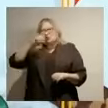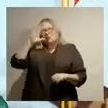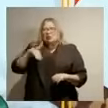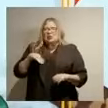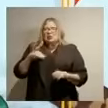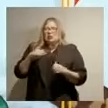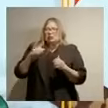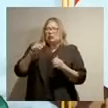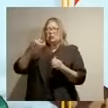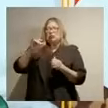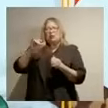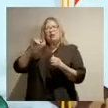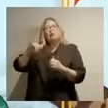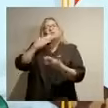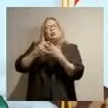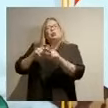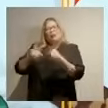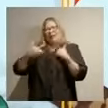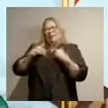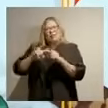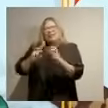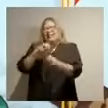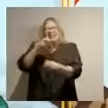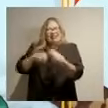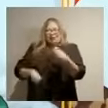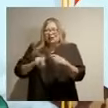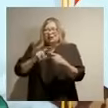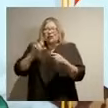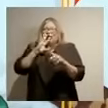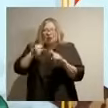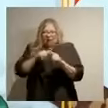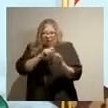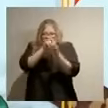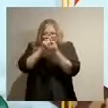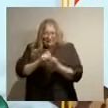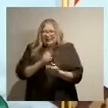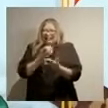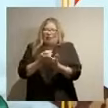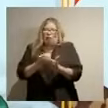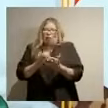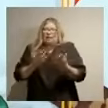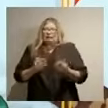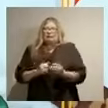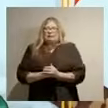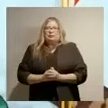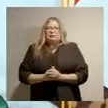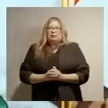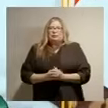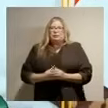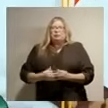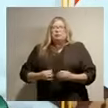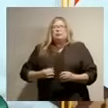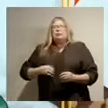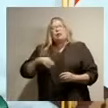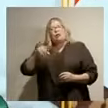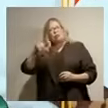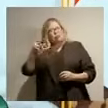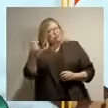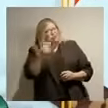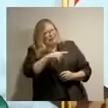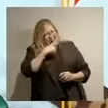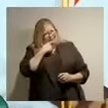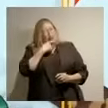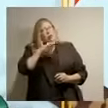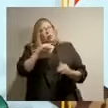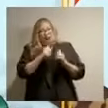of the macroeconomics. And in this revision, programs are being put on pause. So how are you going to ensure